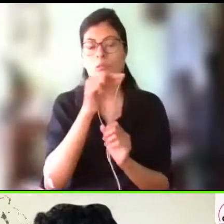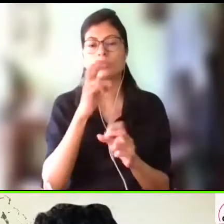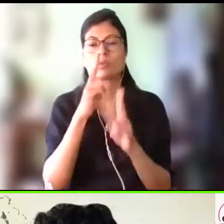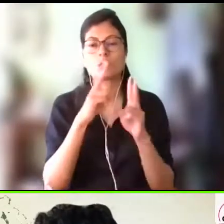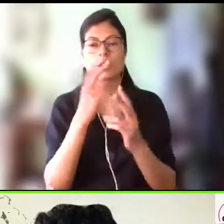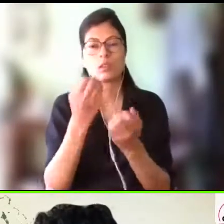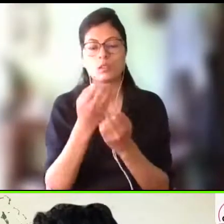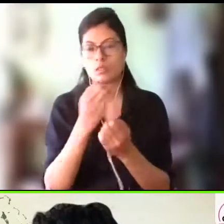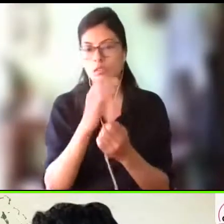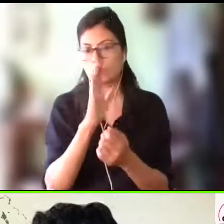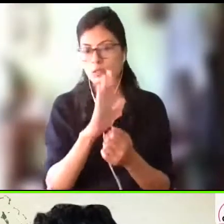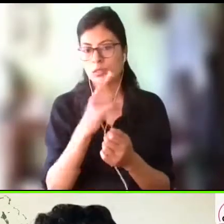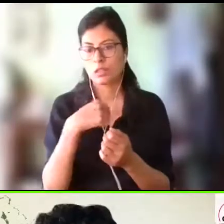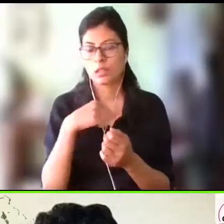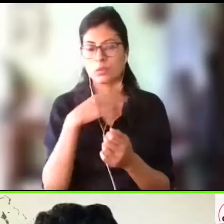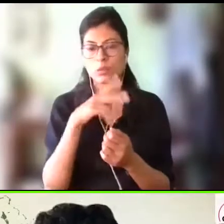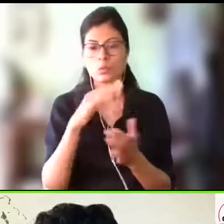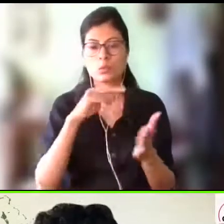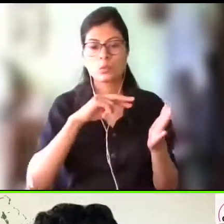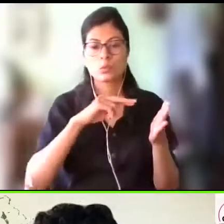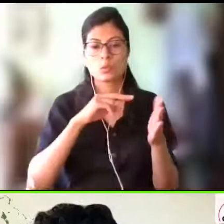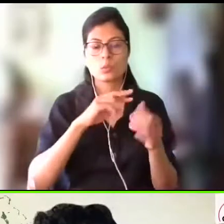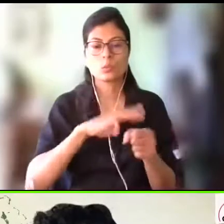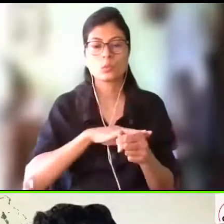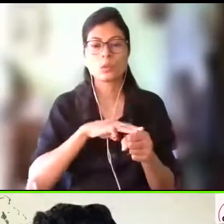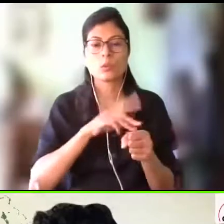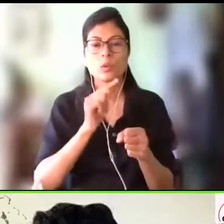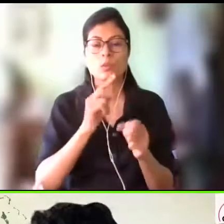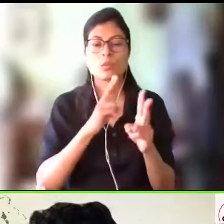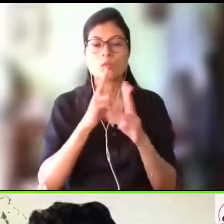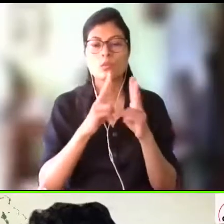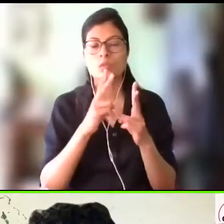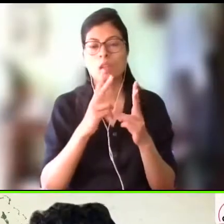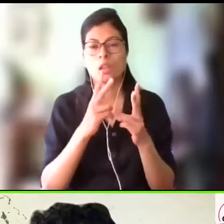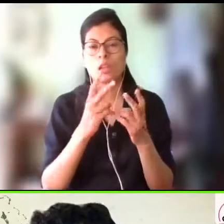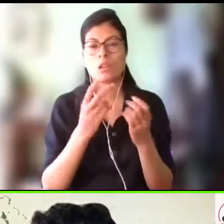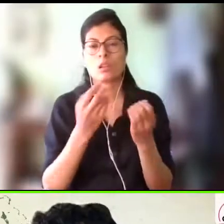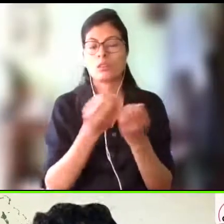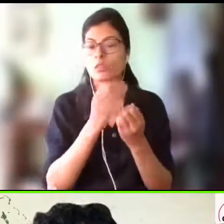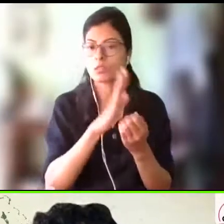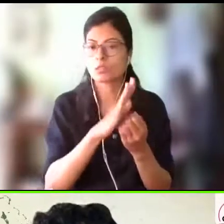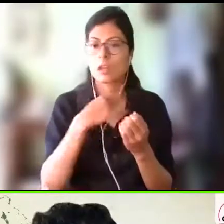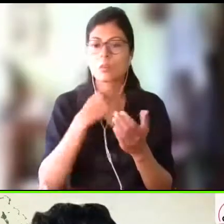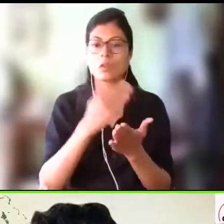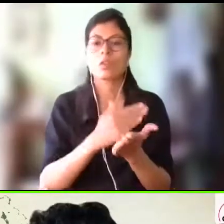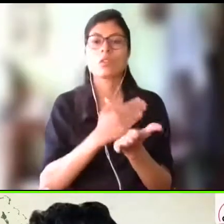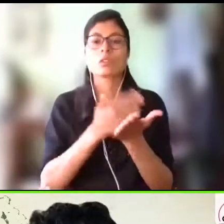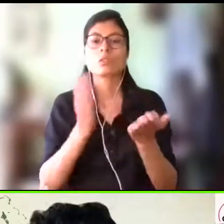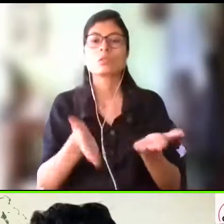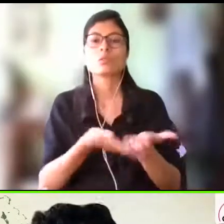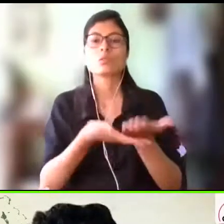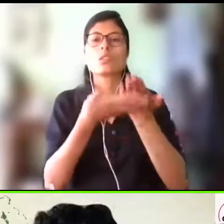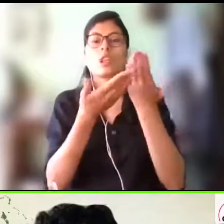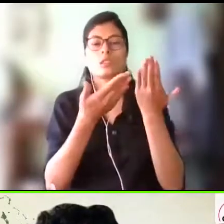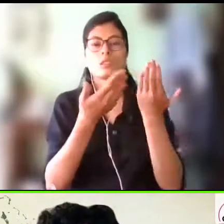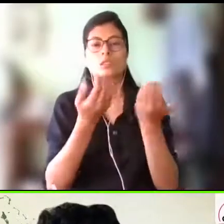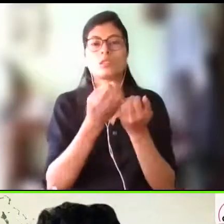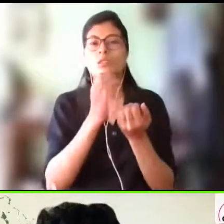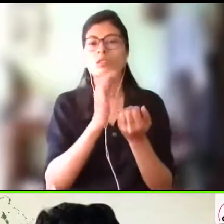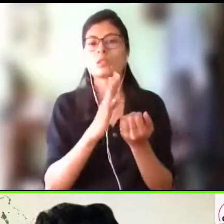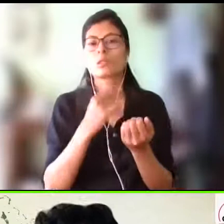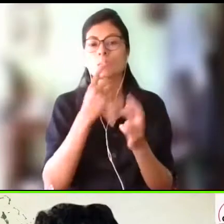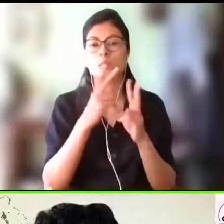how to become more resilient. We are trying to do that through a current campaign on social media with Crystal, who breaks